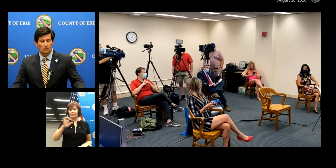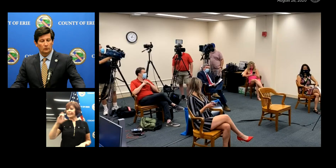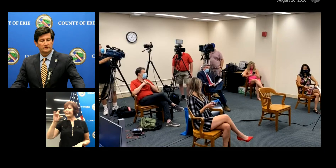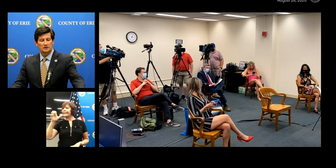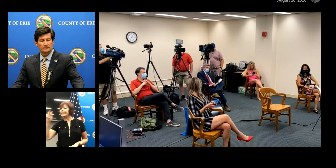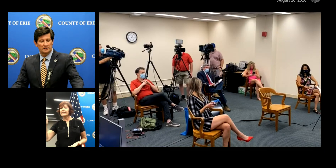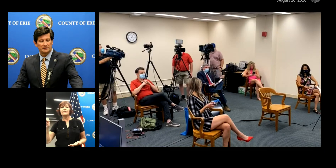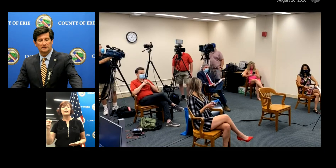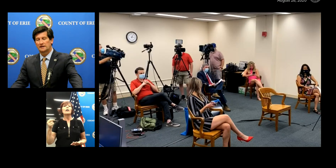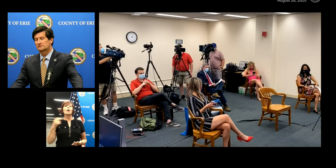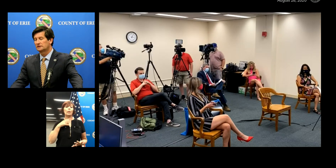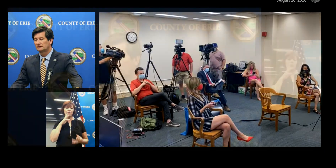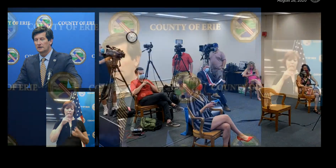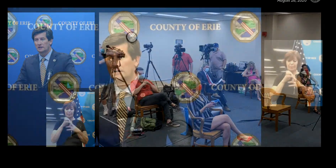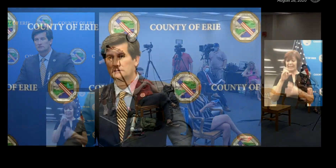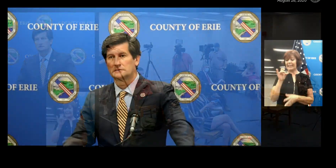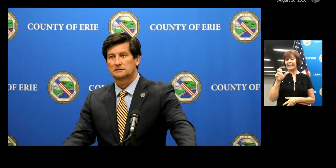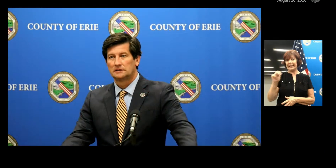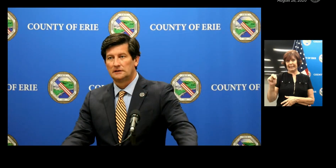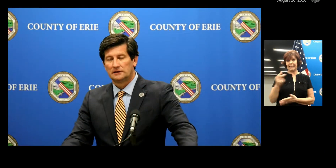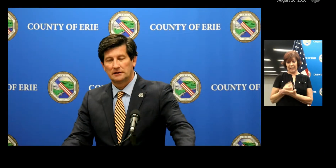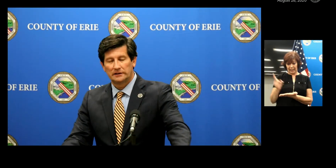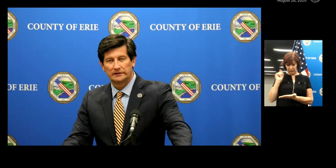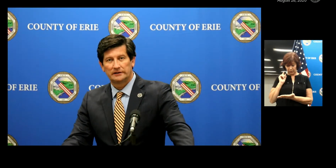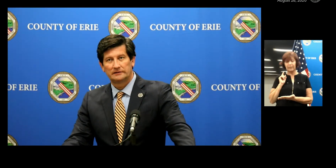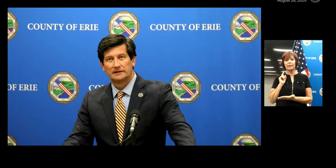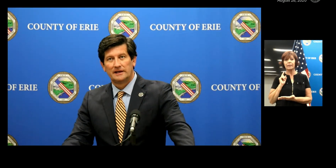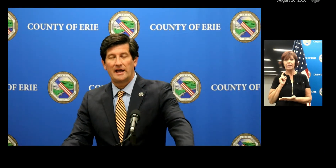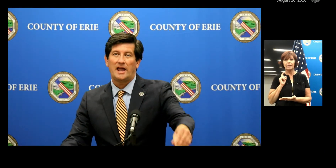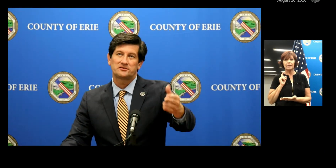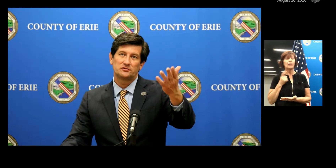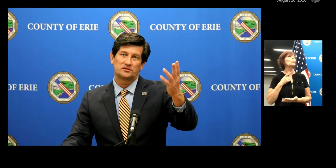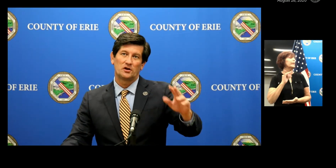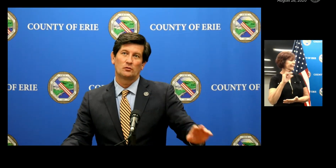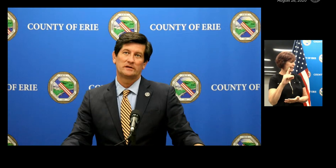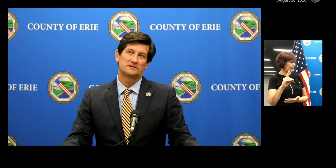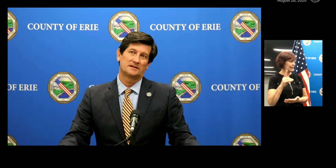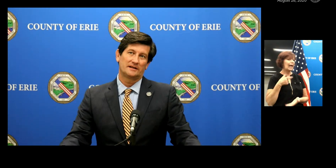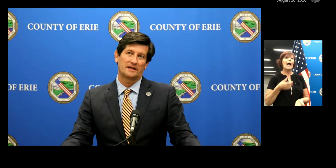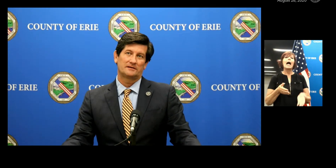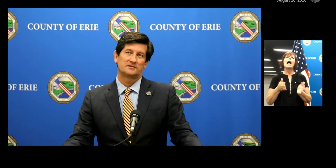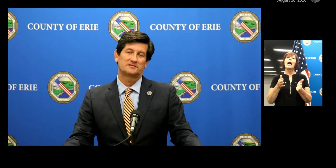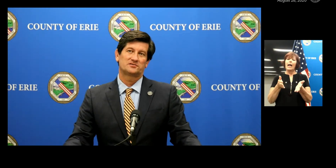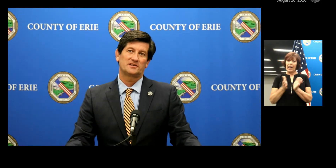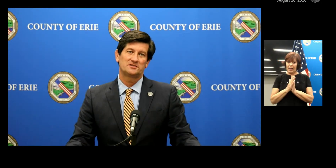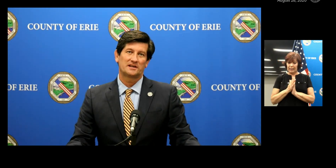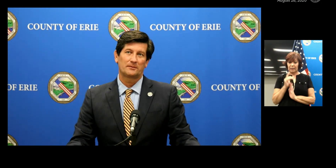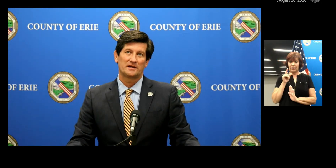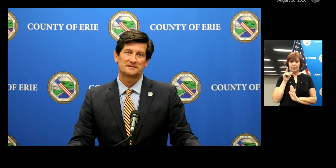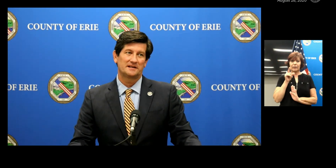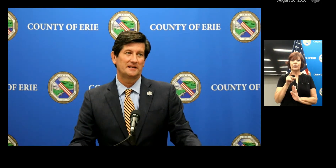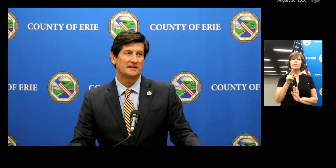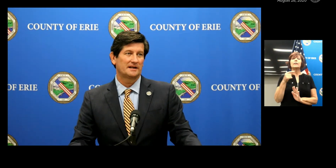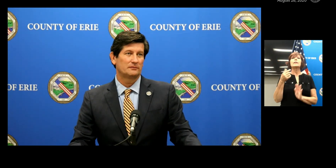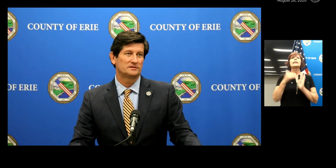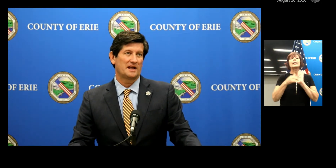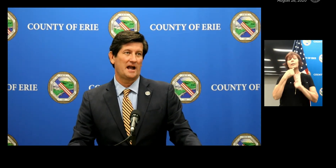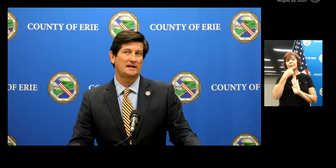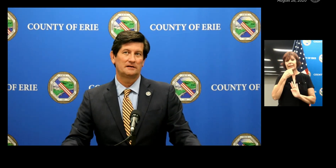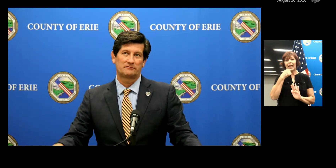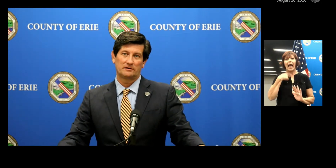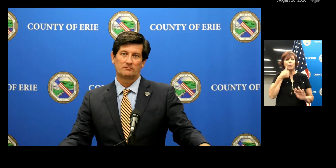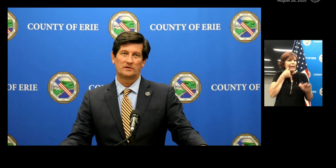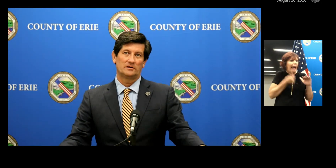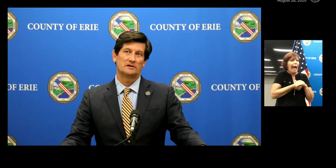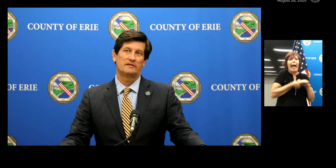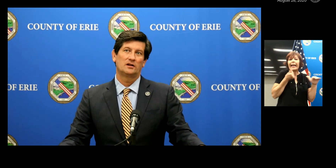like that? we talked about Enon last week, Ron. We did. And I asked you to note, because this station kept on saying that I was